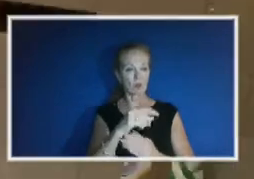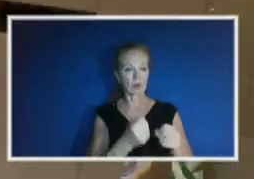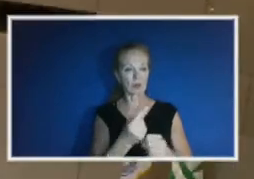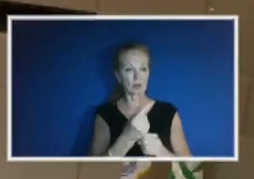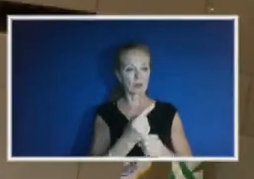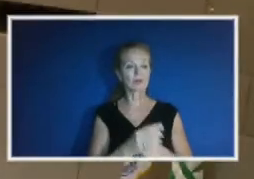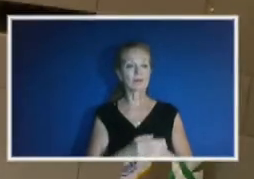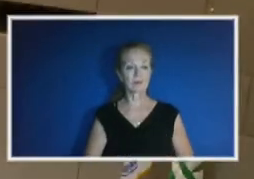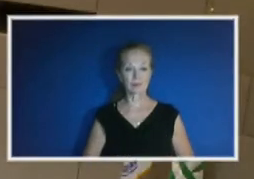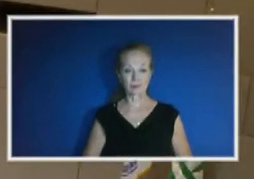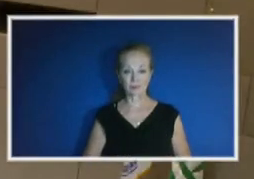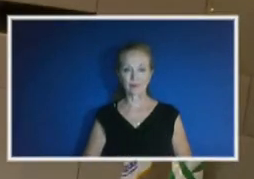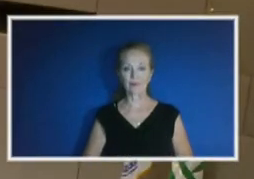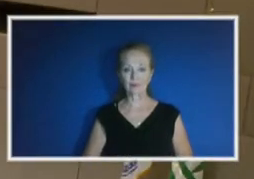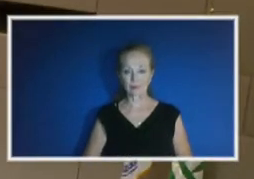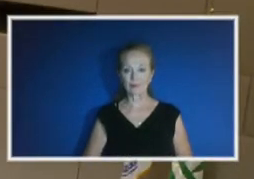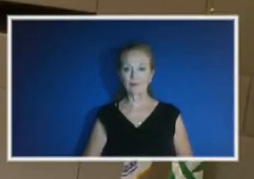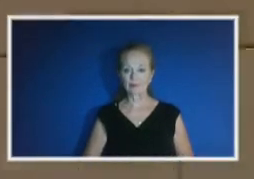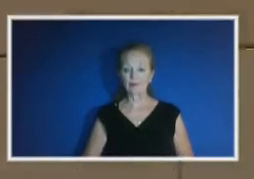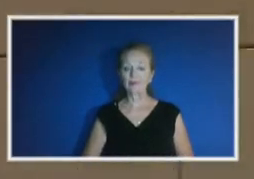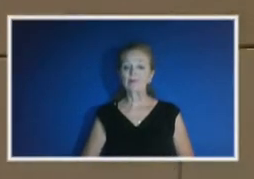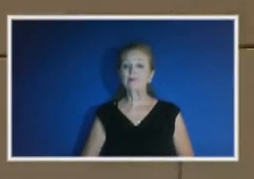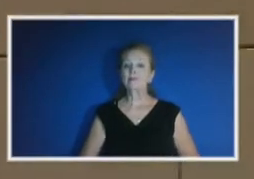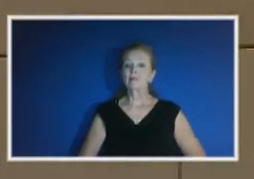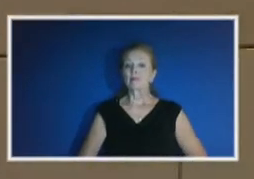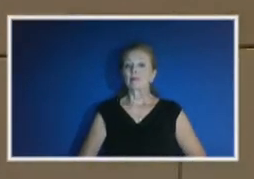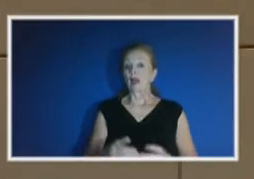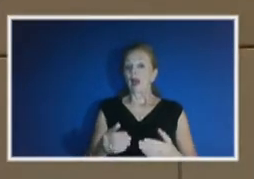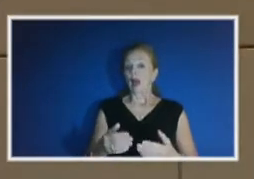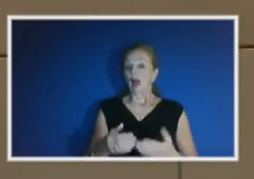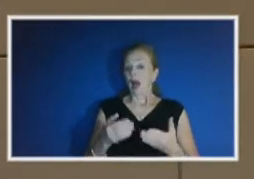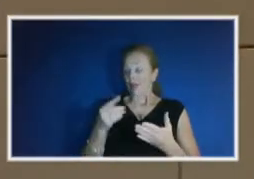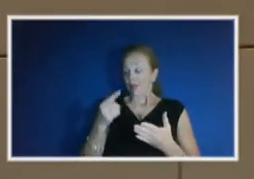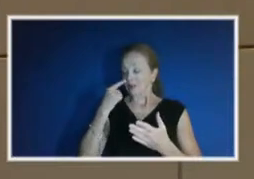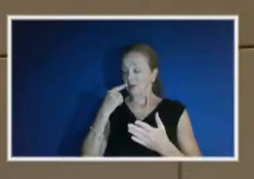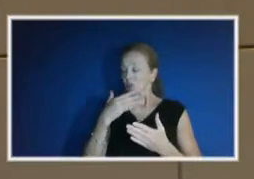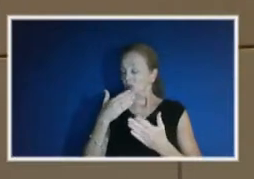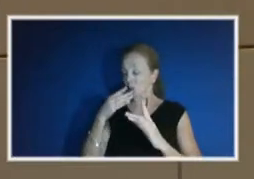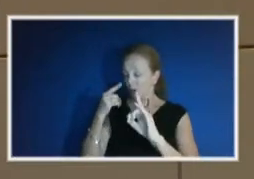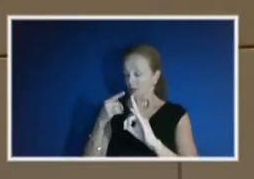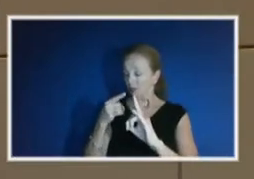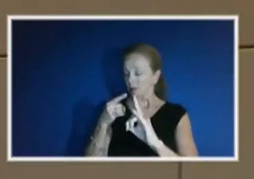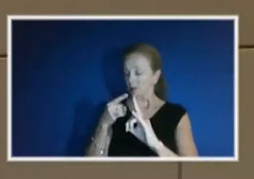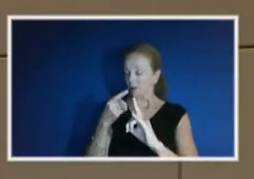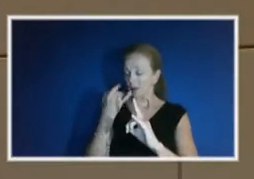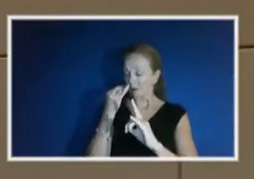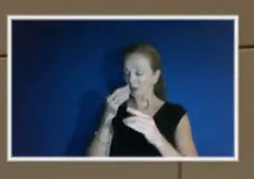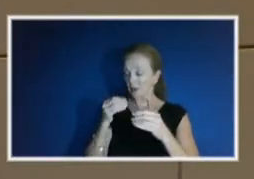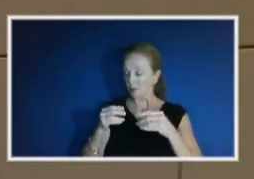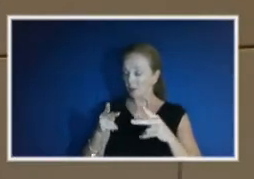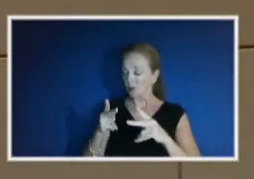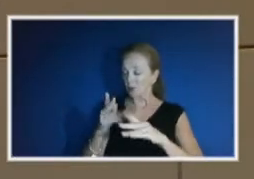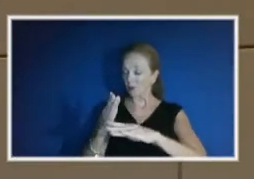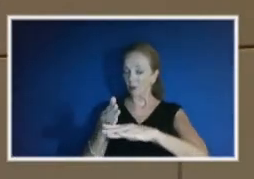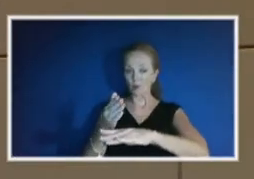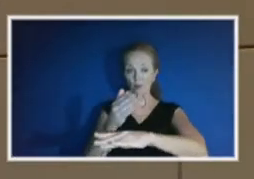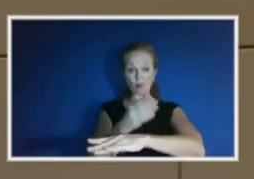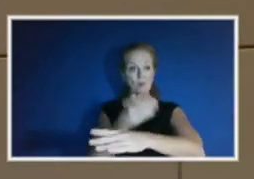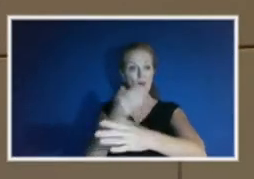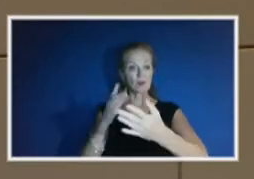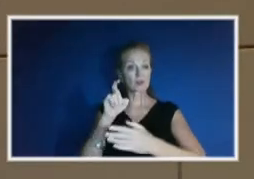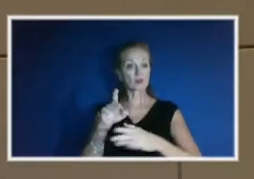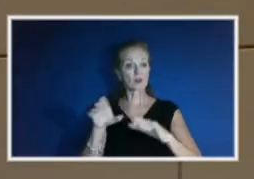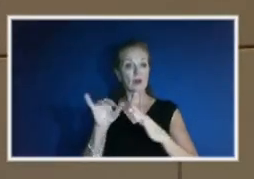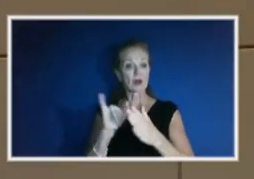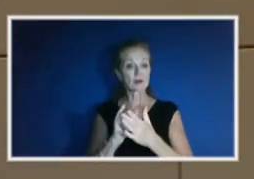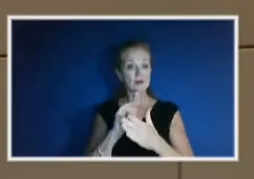brings up a great point. So if we're going to make changes to that process, or if there's a opportunity for improvement, maybe we should do that as a